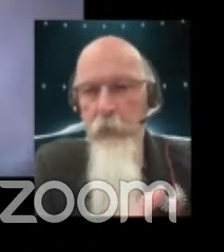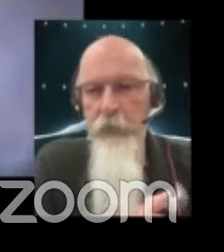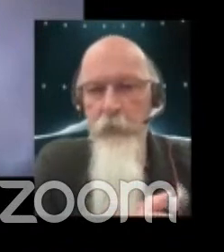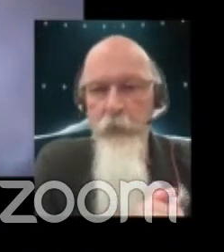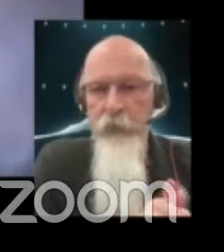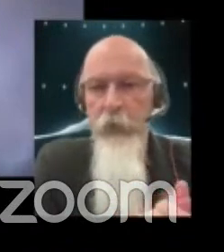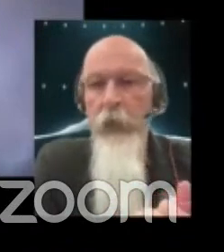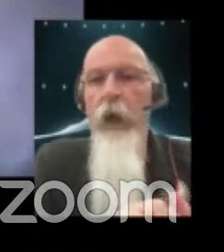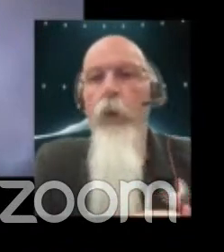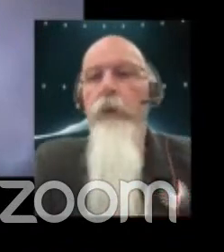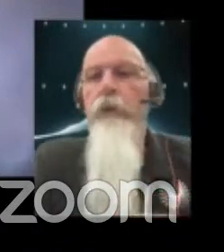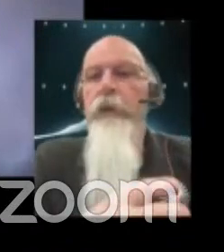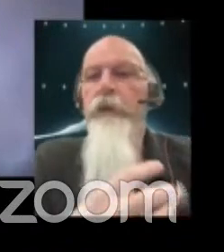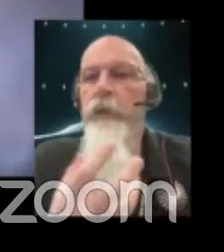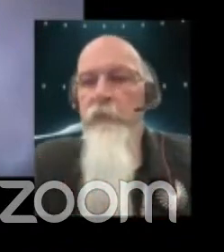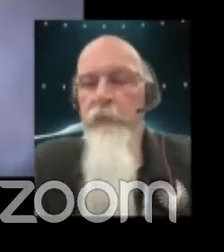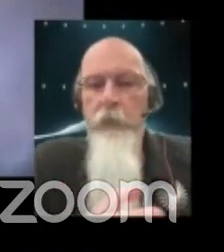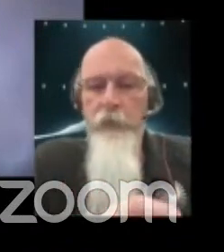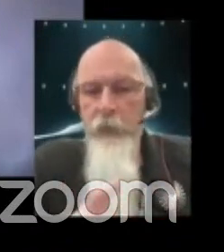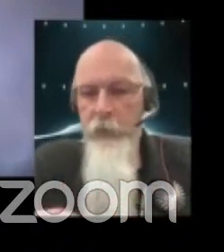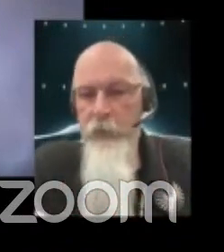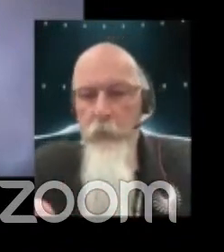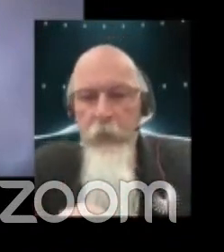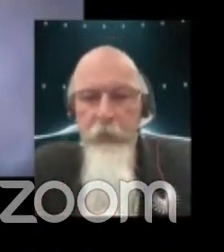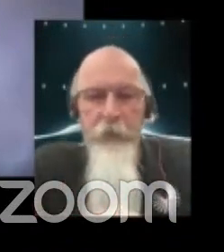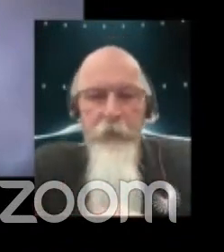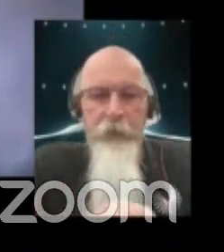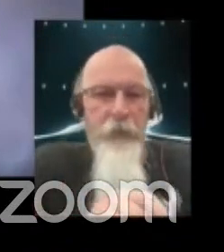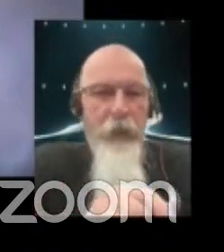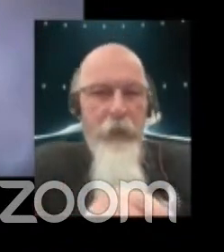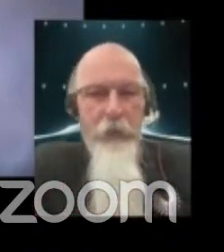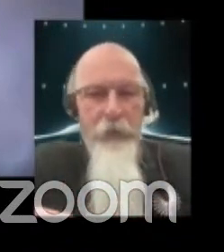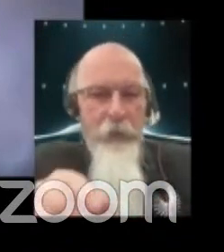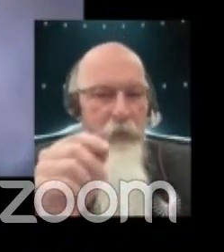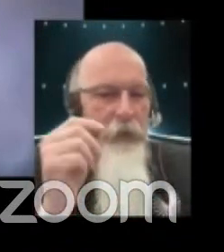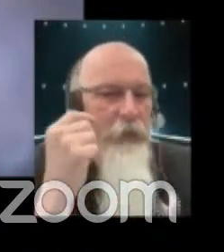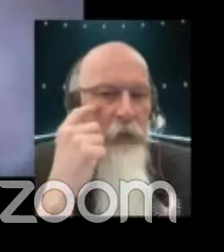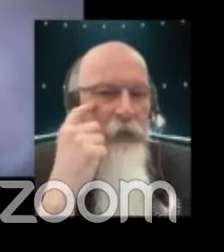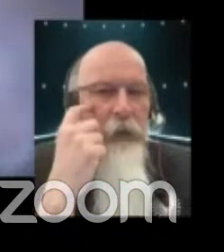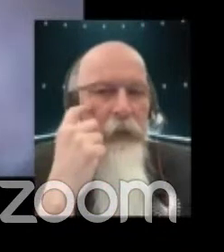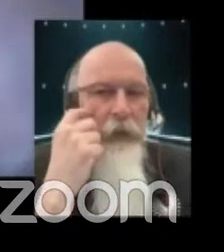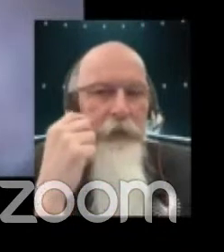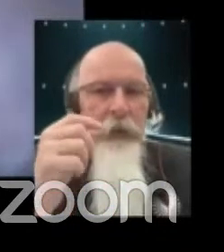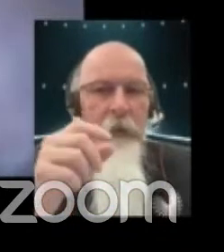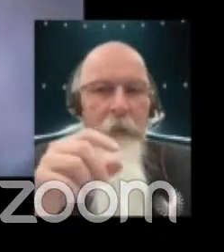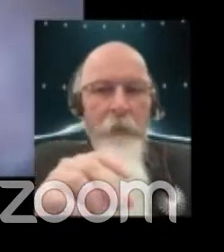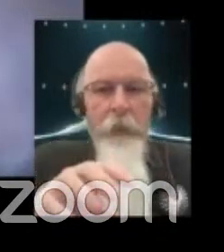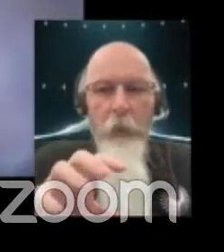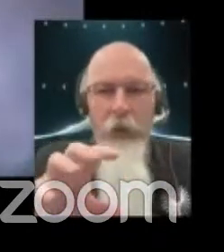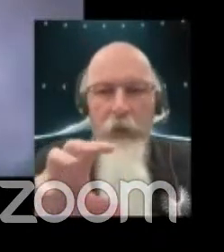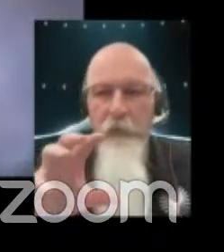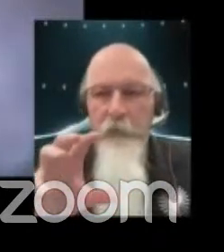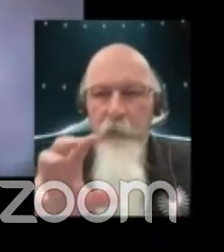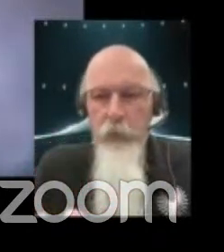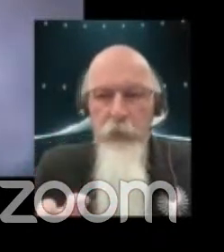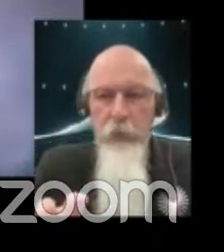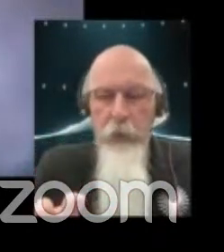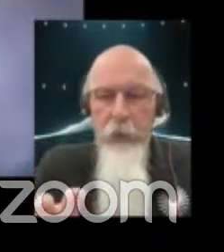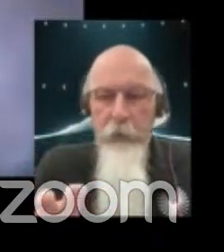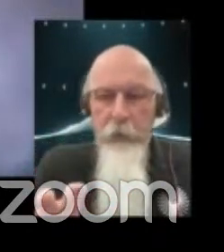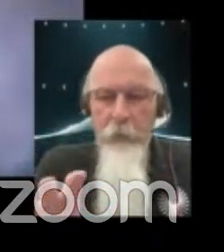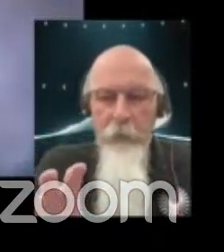are they adversarial to us what are they doing for us and this is we'll get into this in a second because you'll see some of the screenshots but